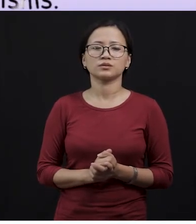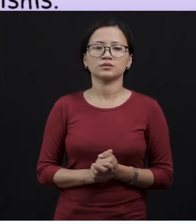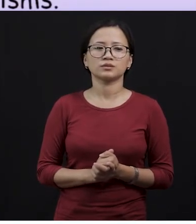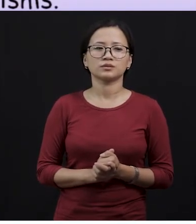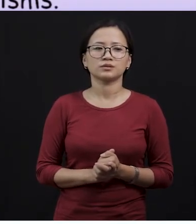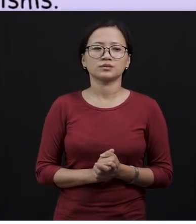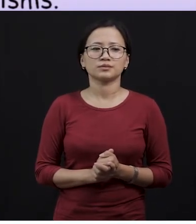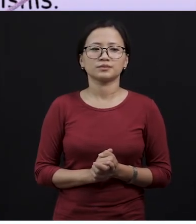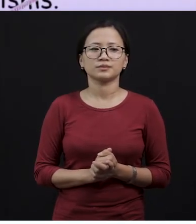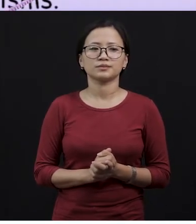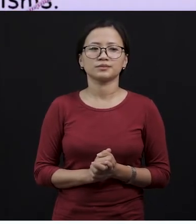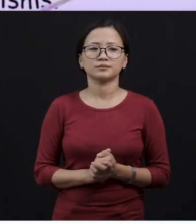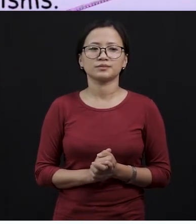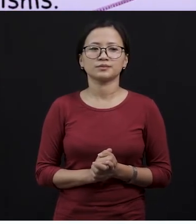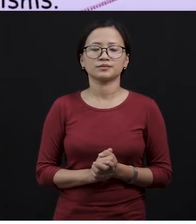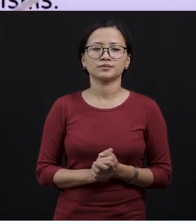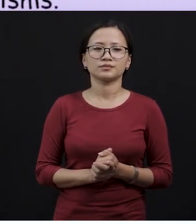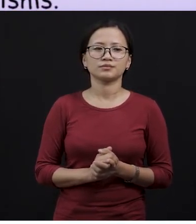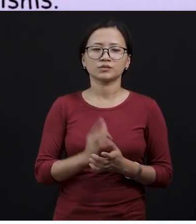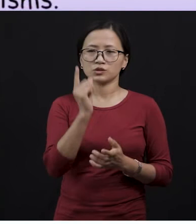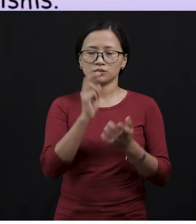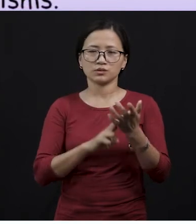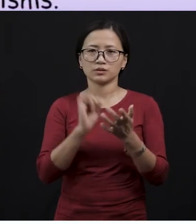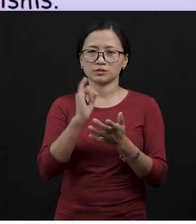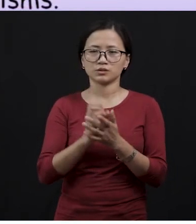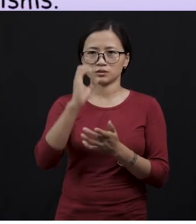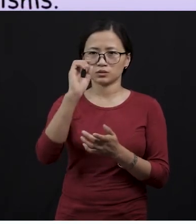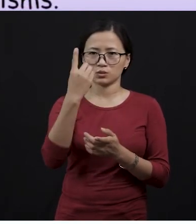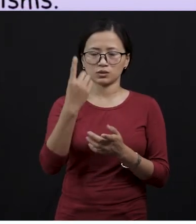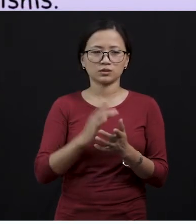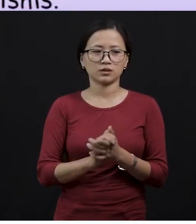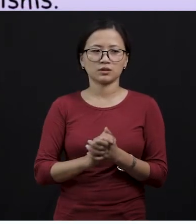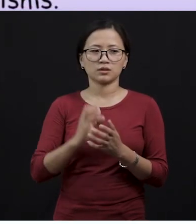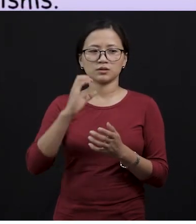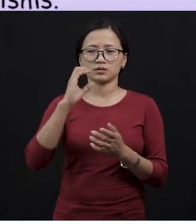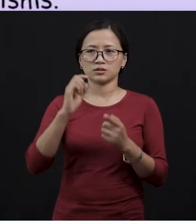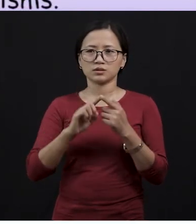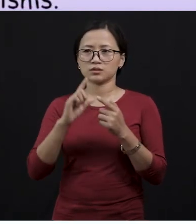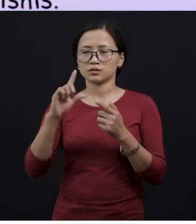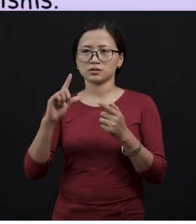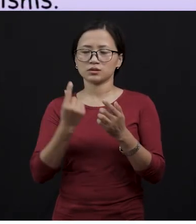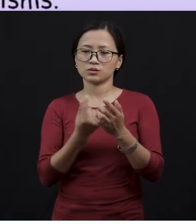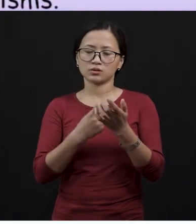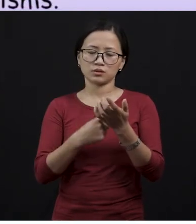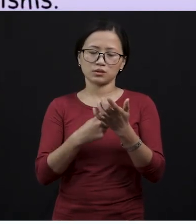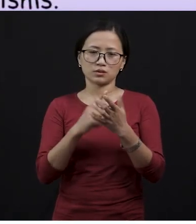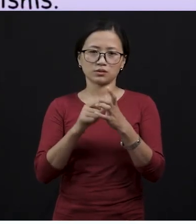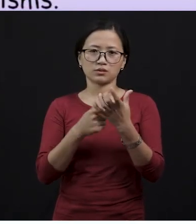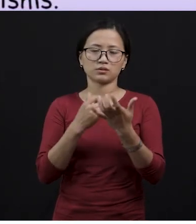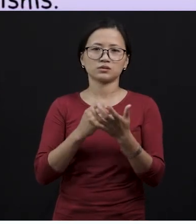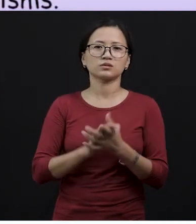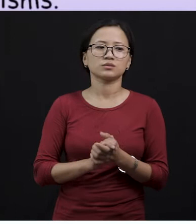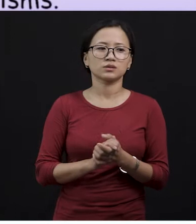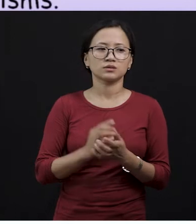unicellular organisms. Uni means one, cellular means cell. So now, students, try to know the